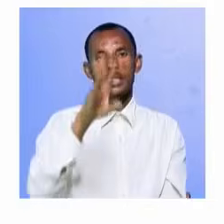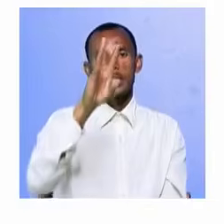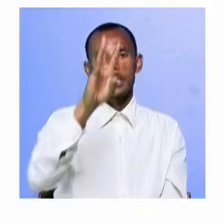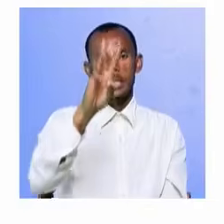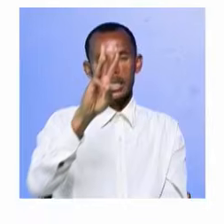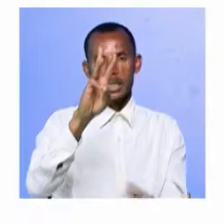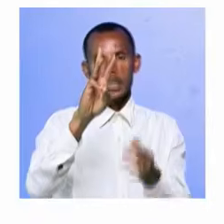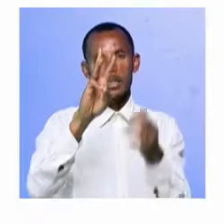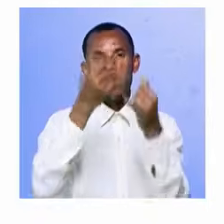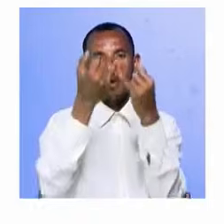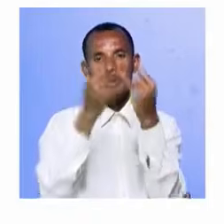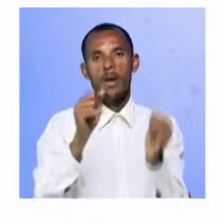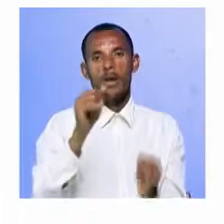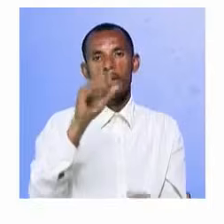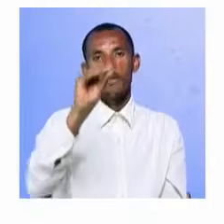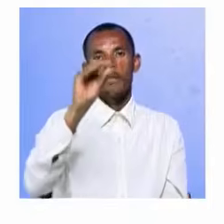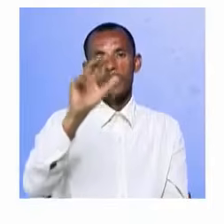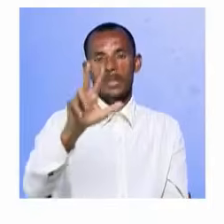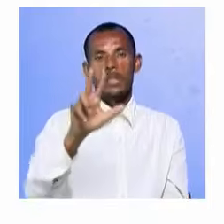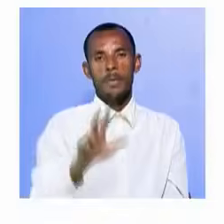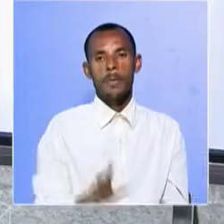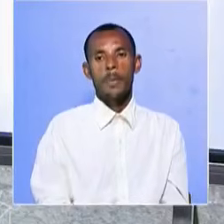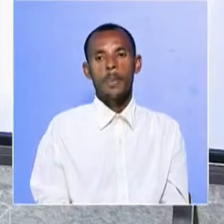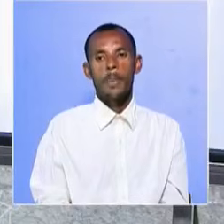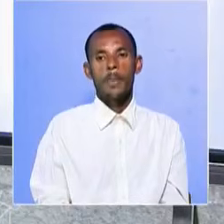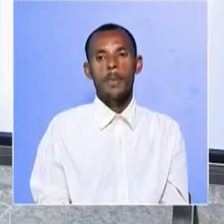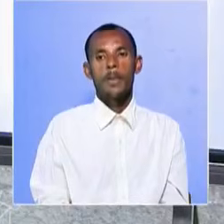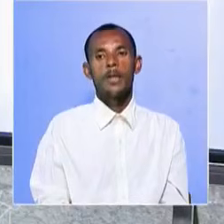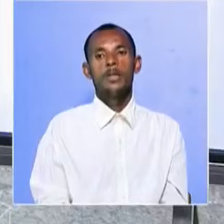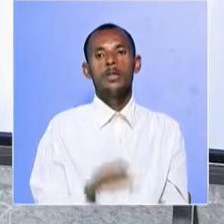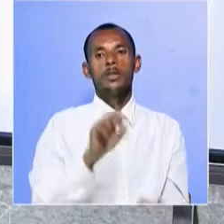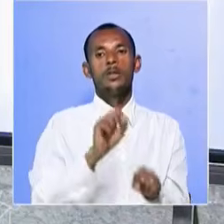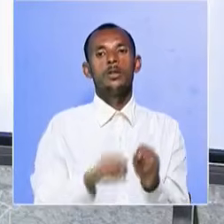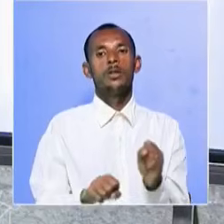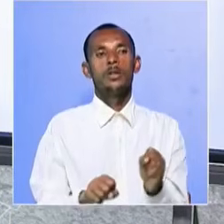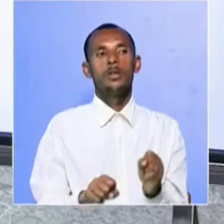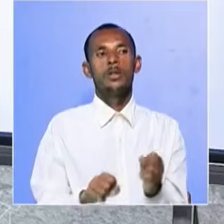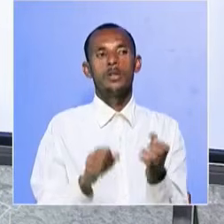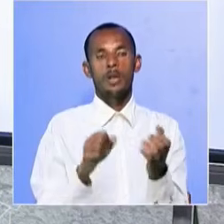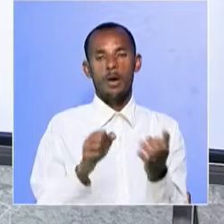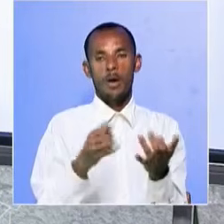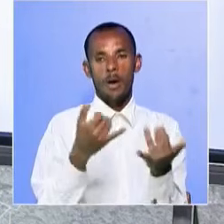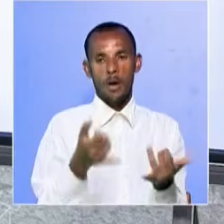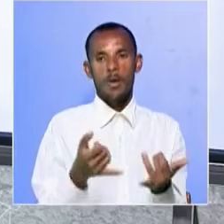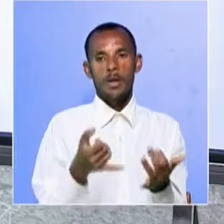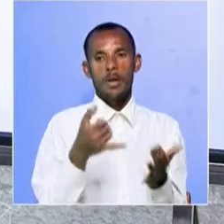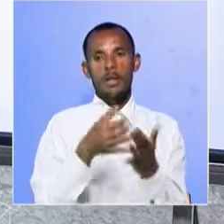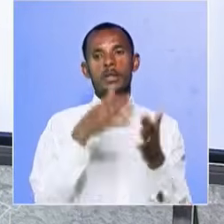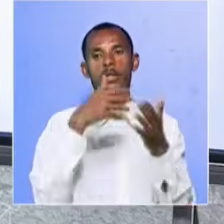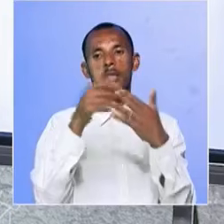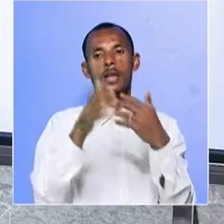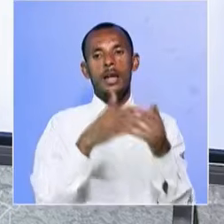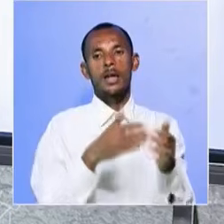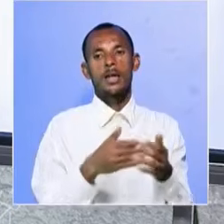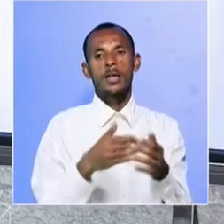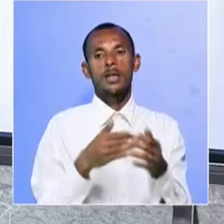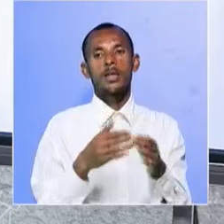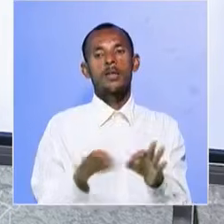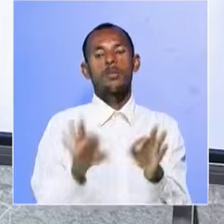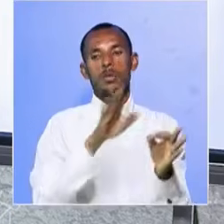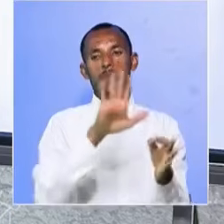over 53. Okay, so now it is easier to put your